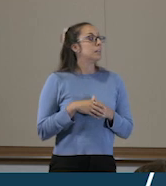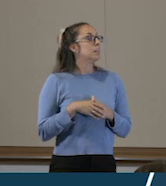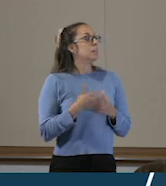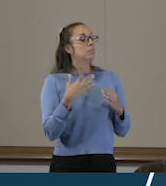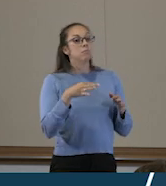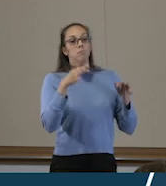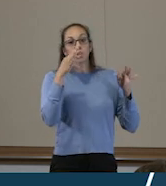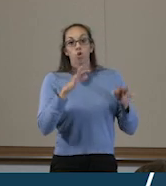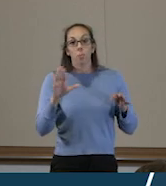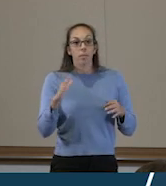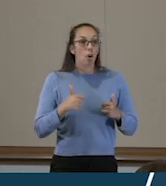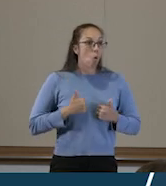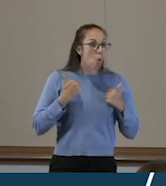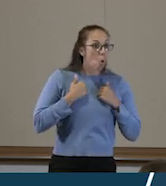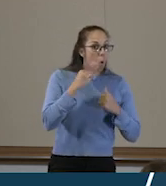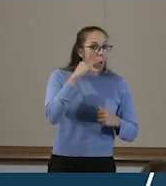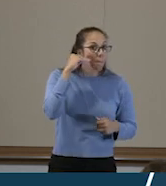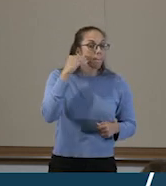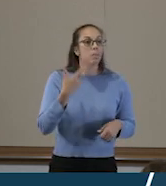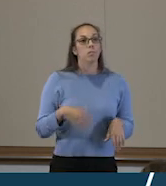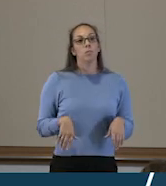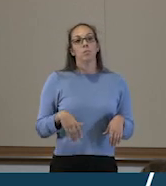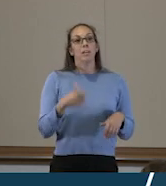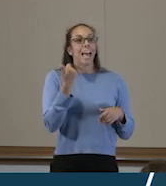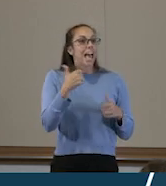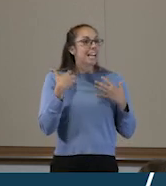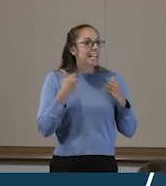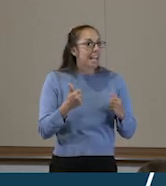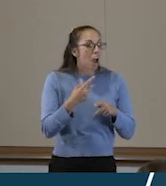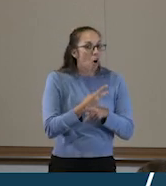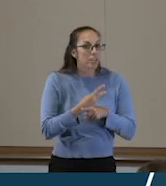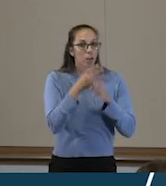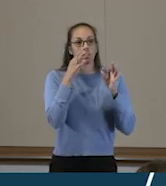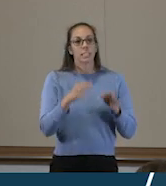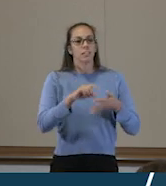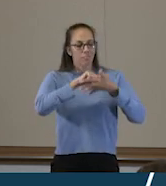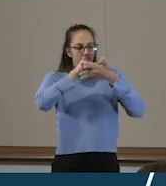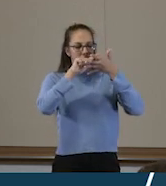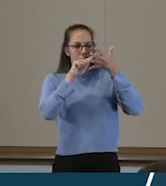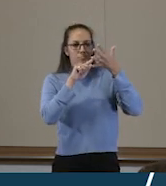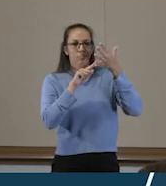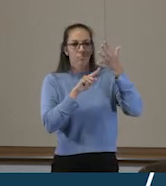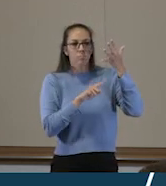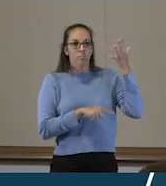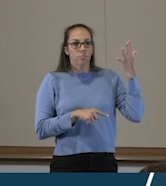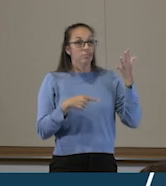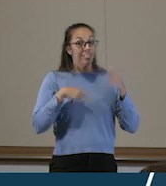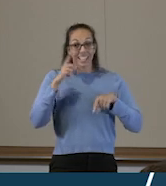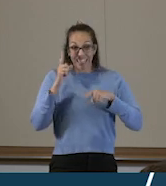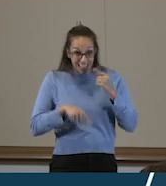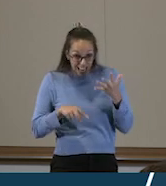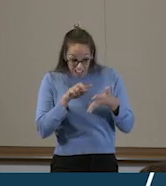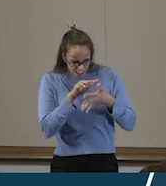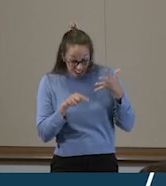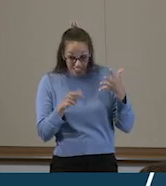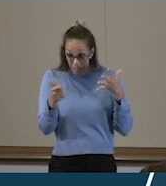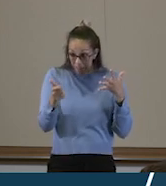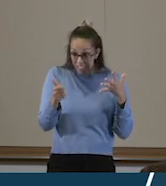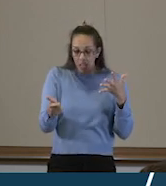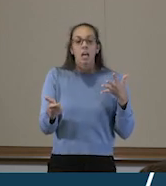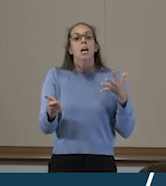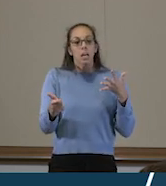determine residence, healthcare decisions, social decisions, and about their environment,